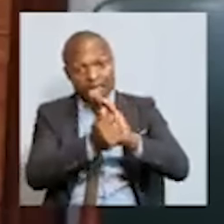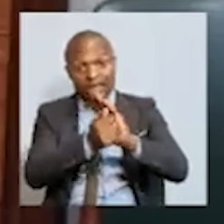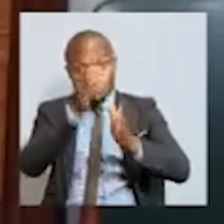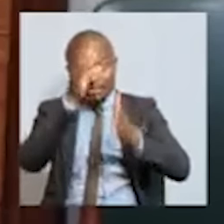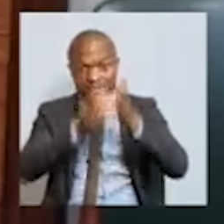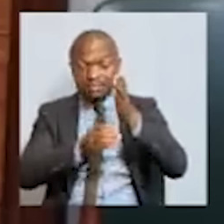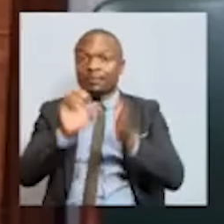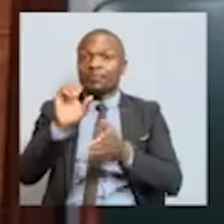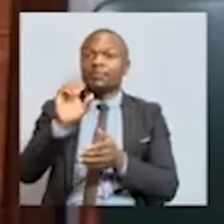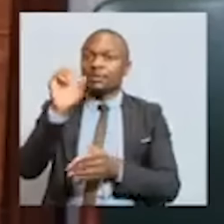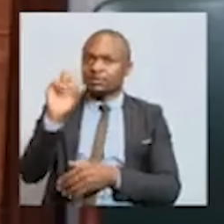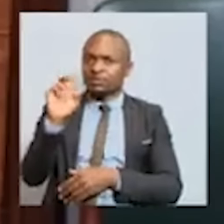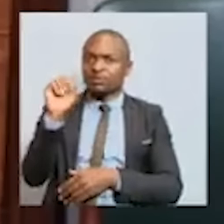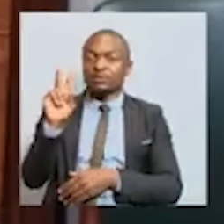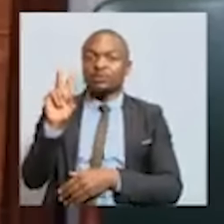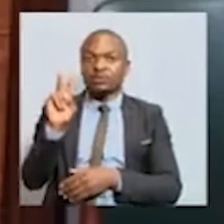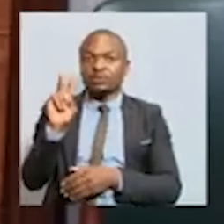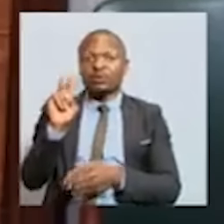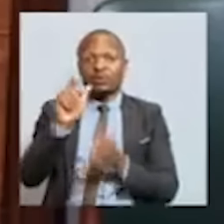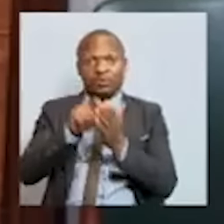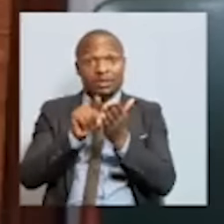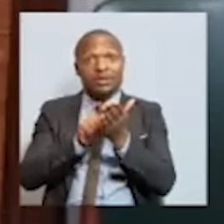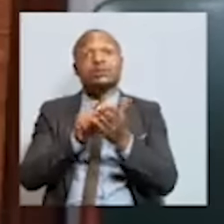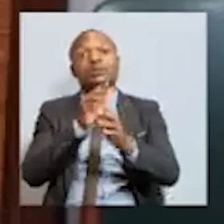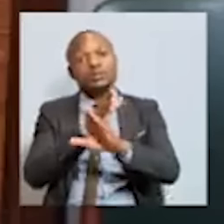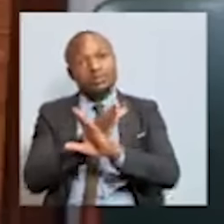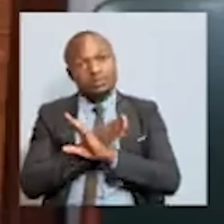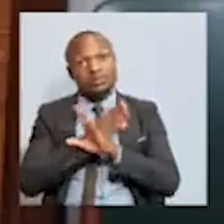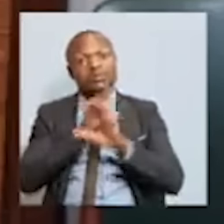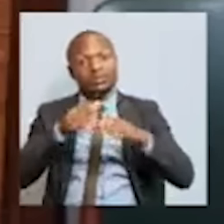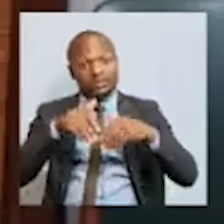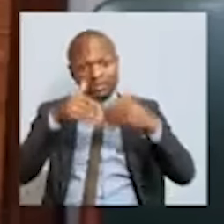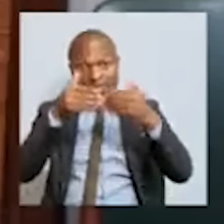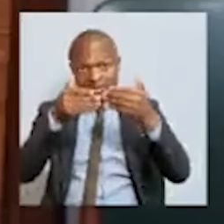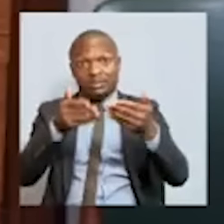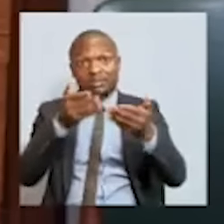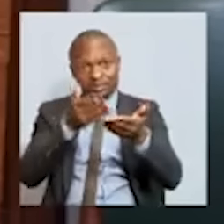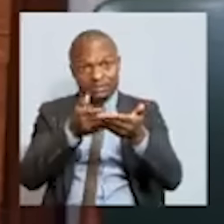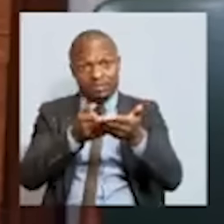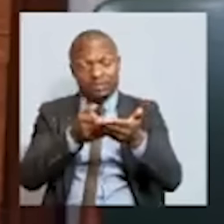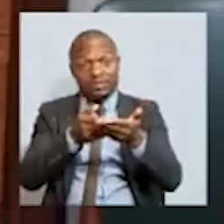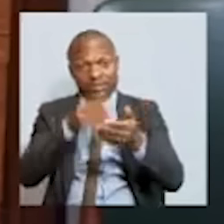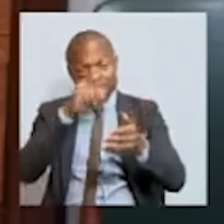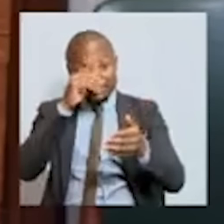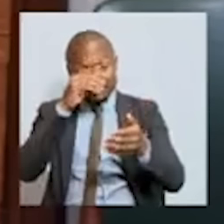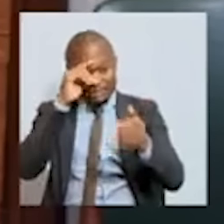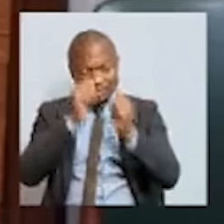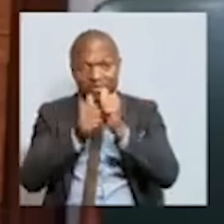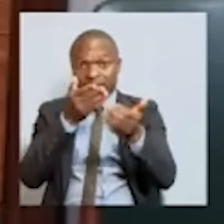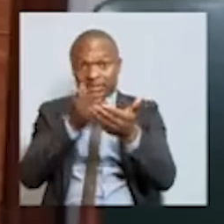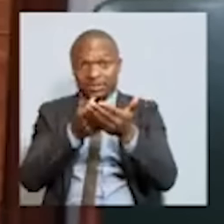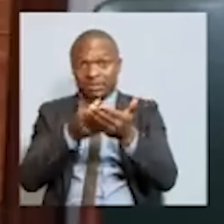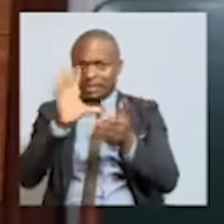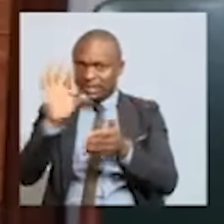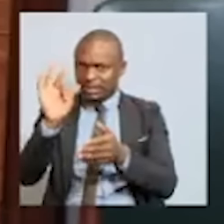12 of the Laws of Zambia, provides for contempt. In that regard, Section